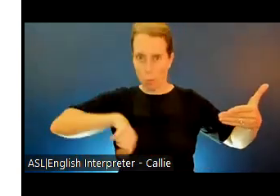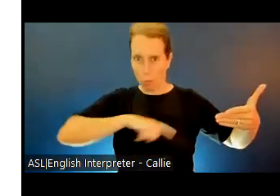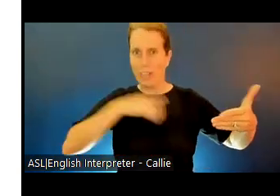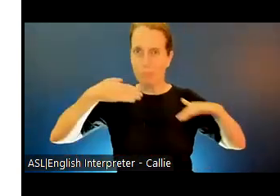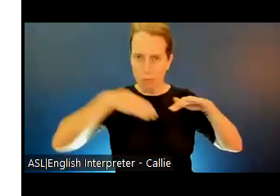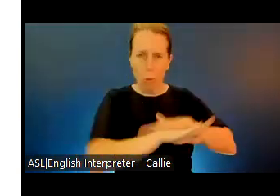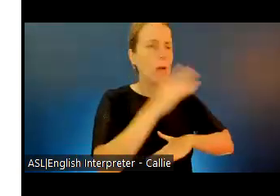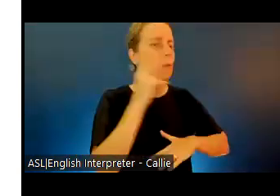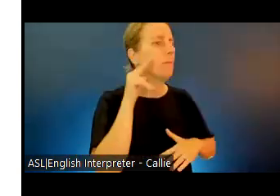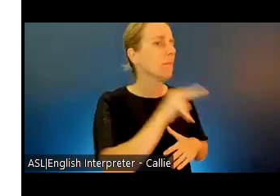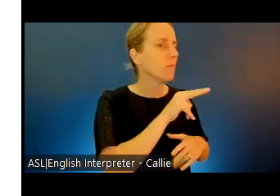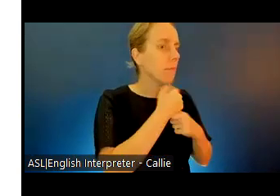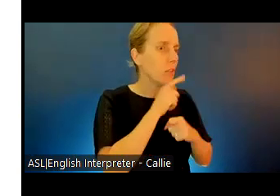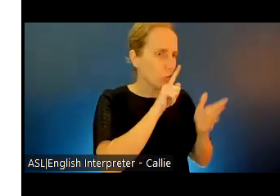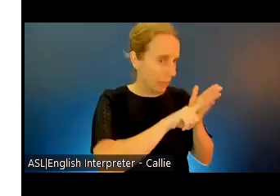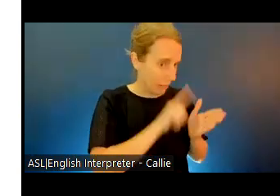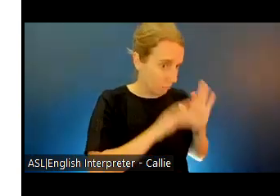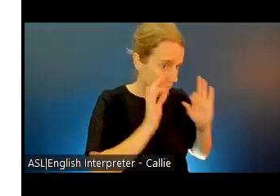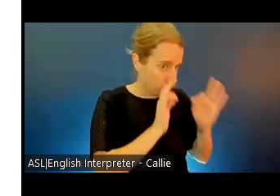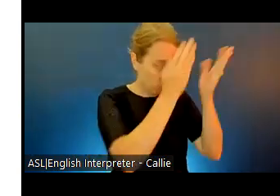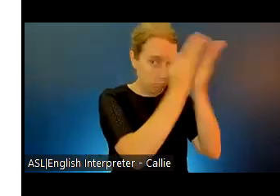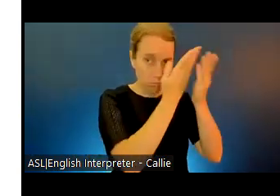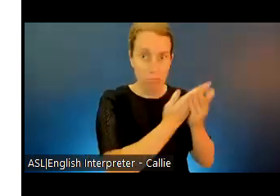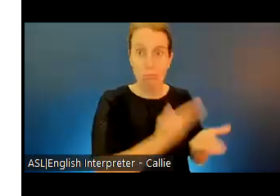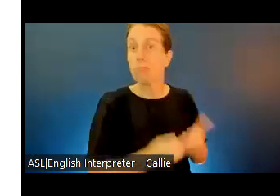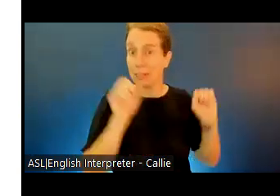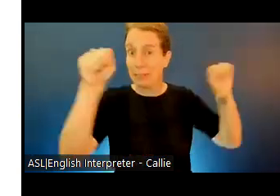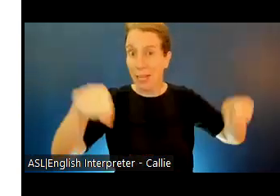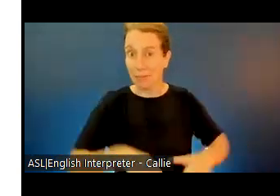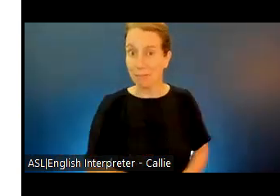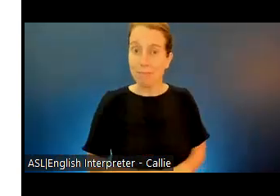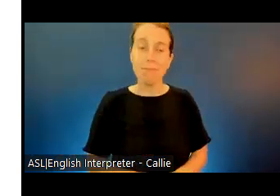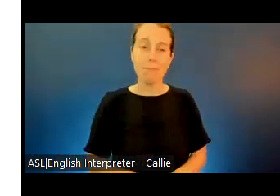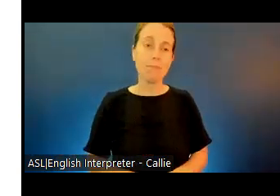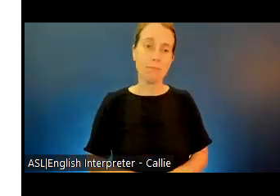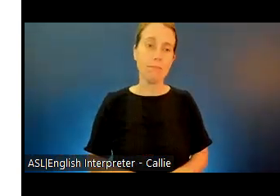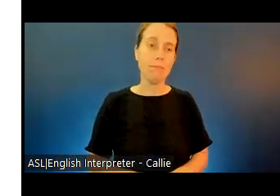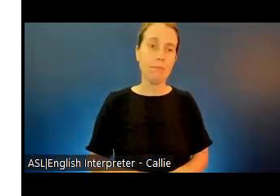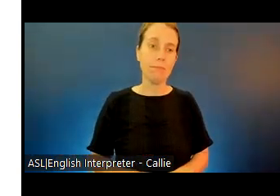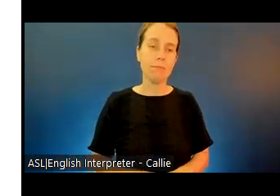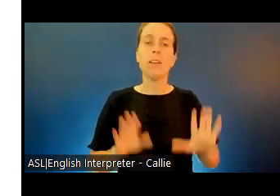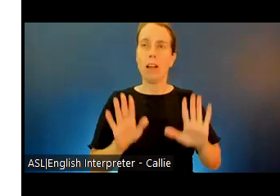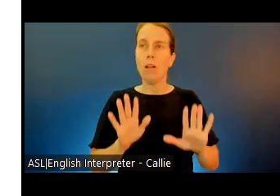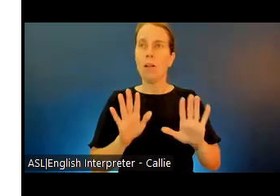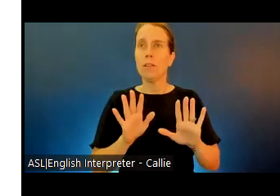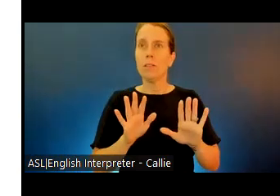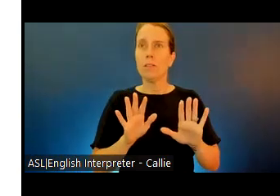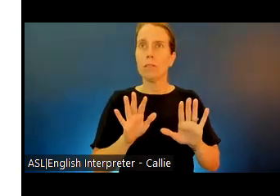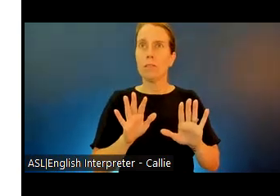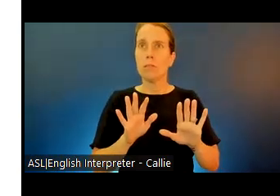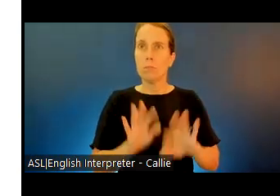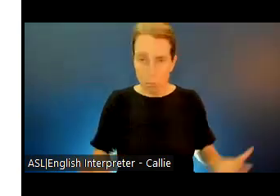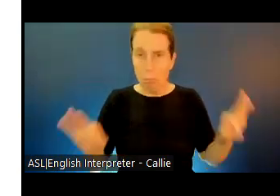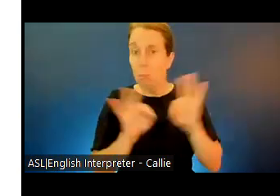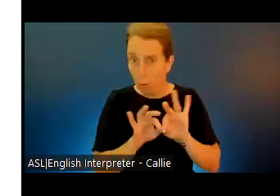be able to conduct an investigation as well. So again, it's really important to consider making reports